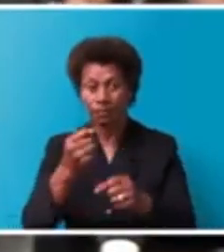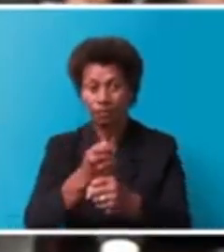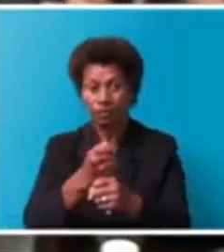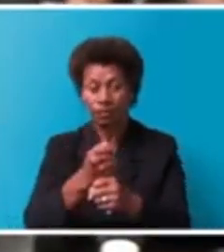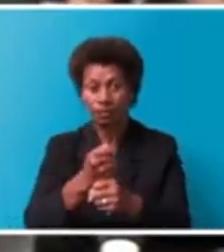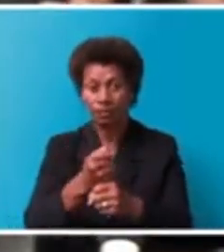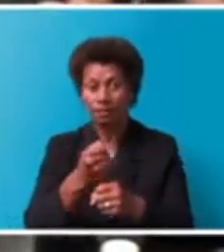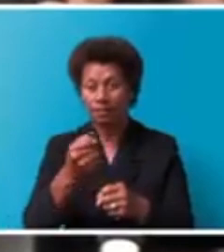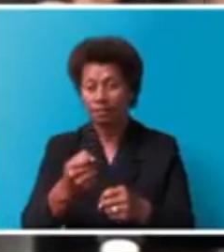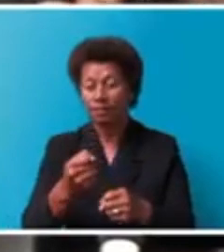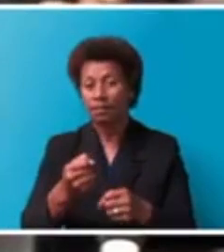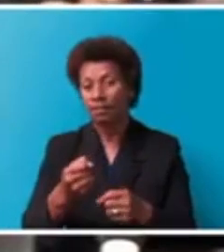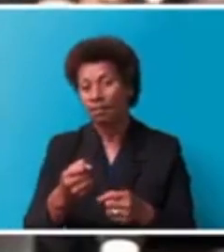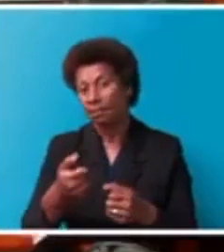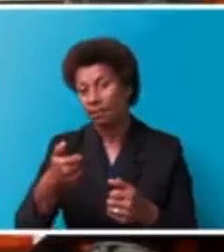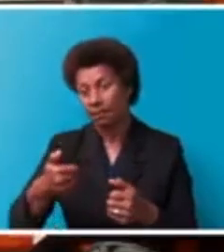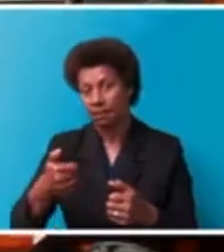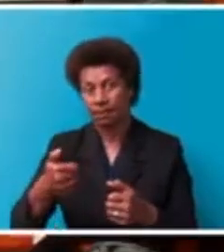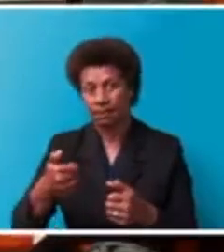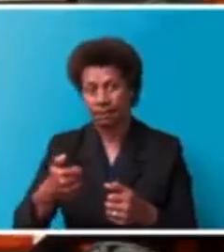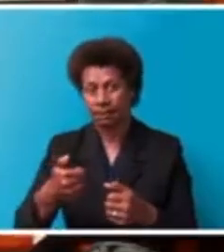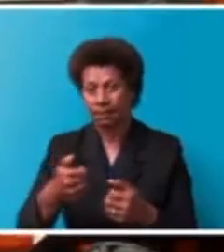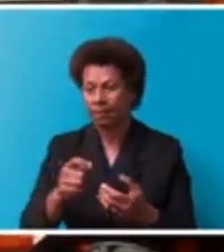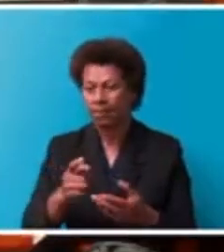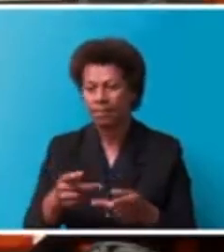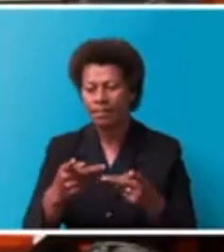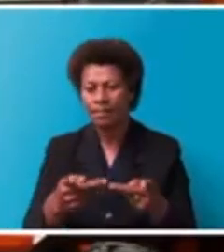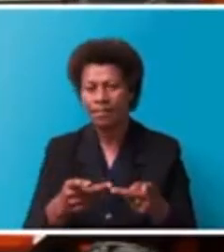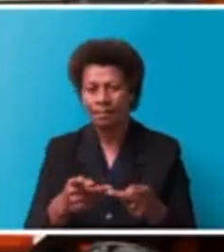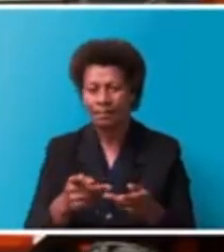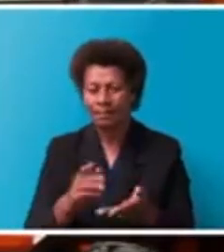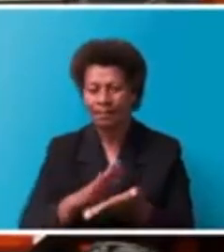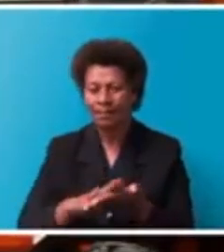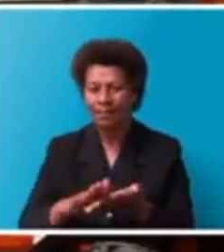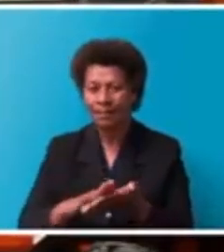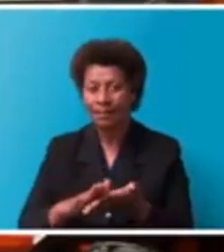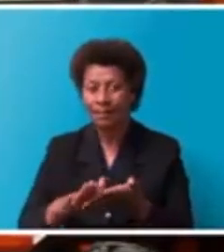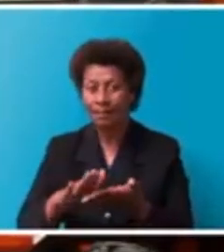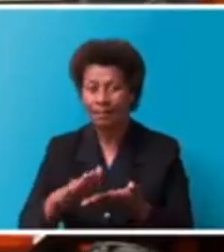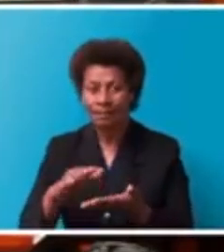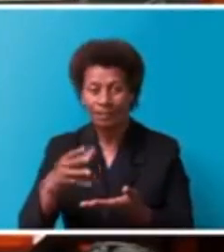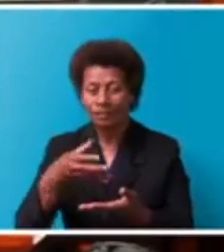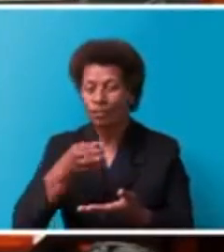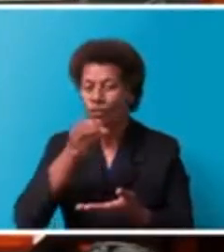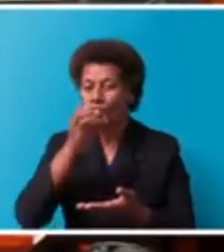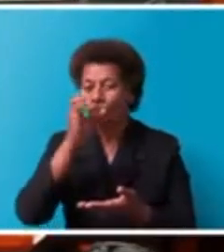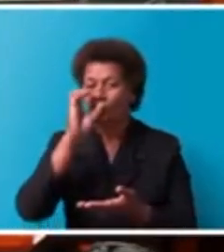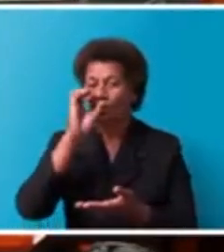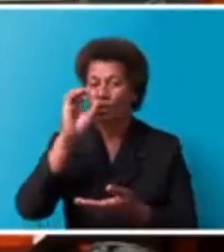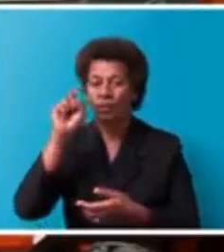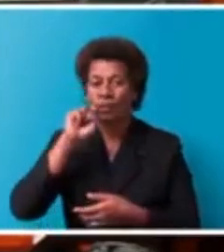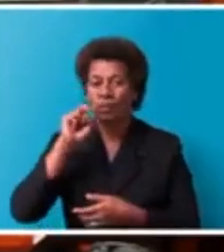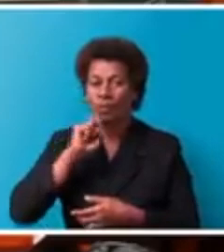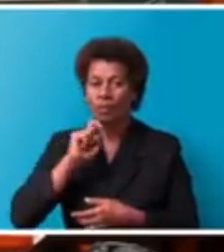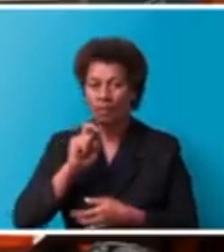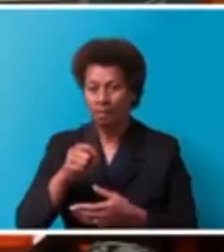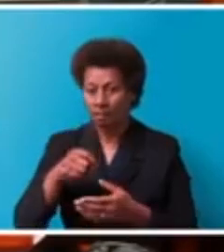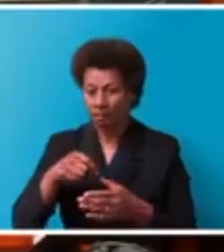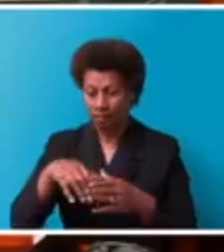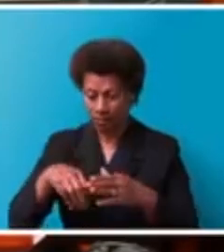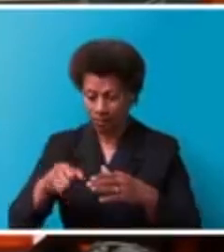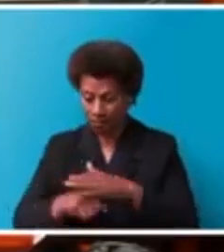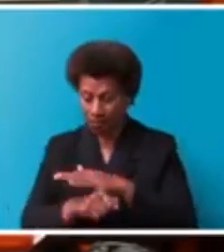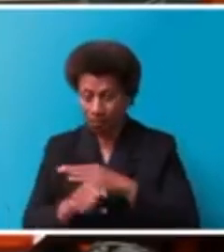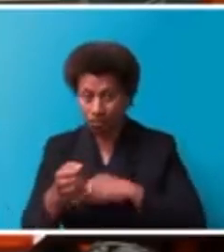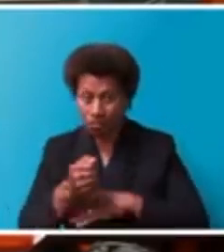to clean drinking water as a fundamental right of every Fijian, and with the increasing demand for groundwater resources for household